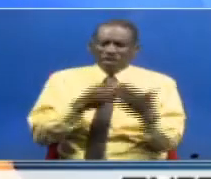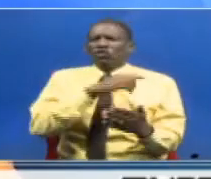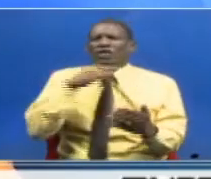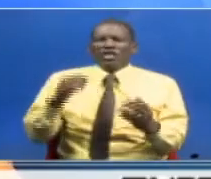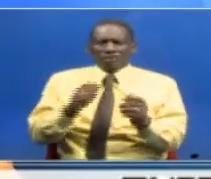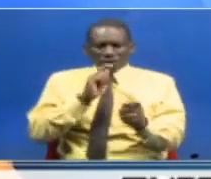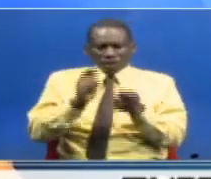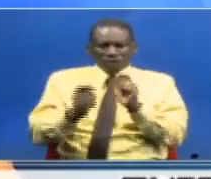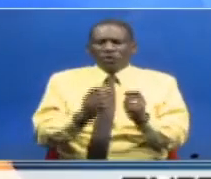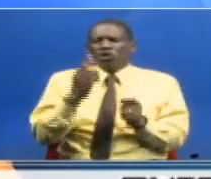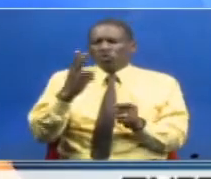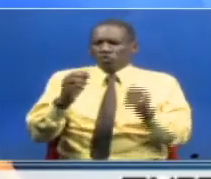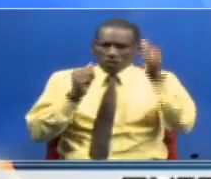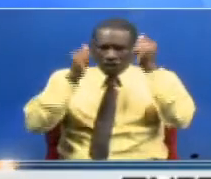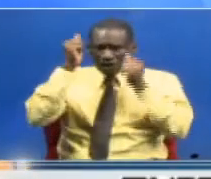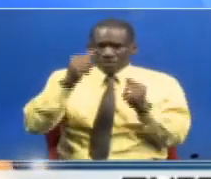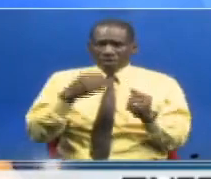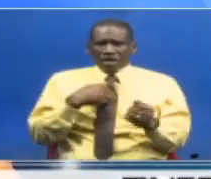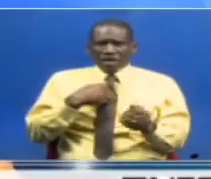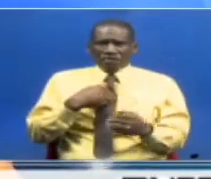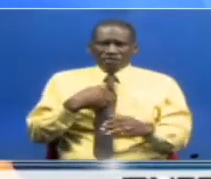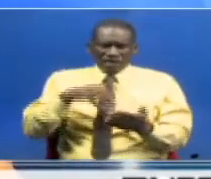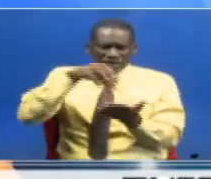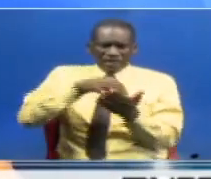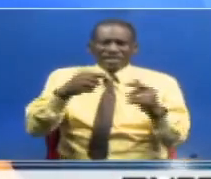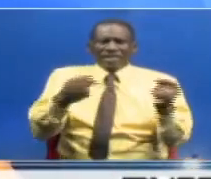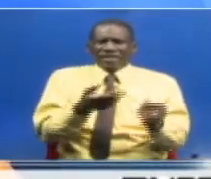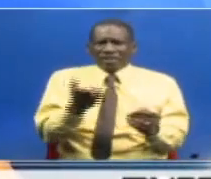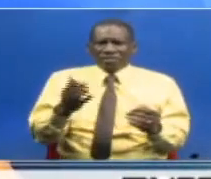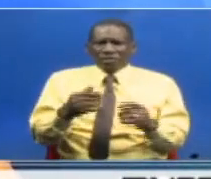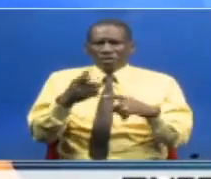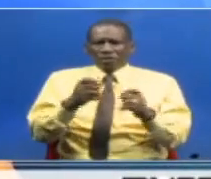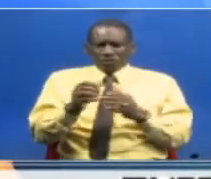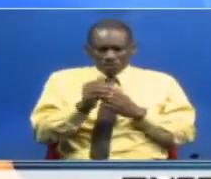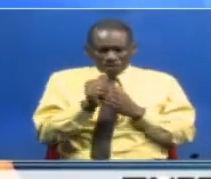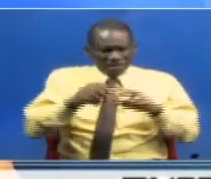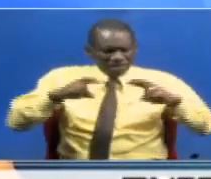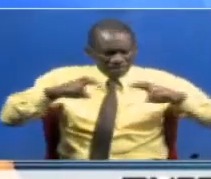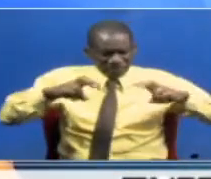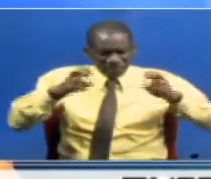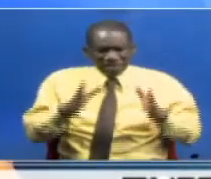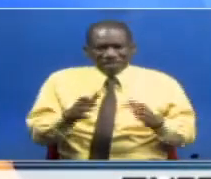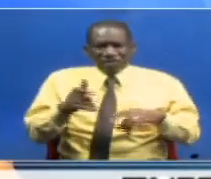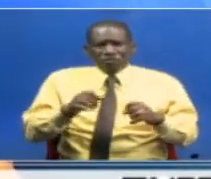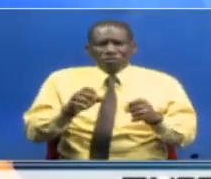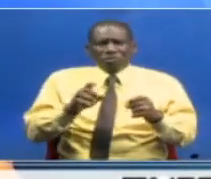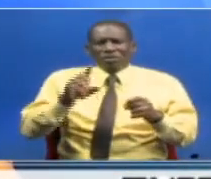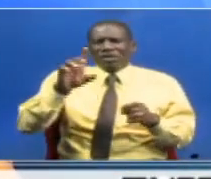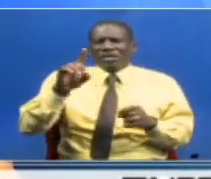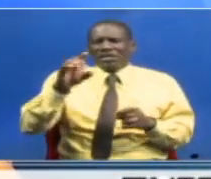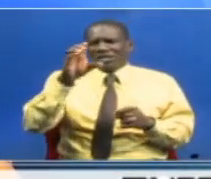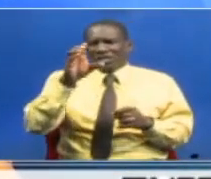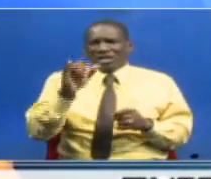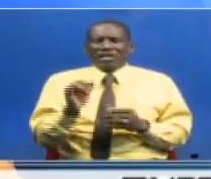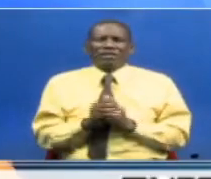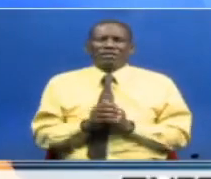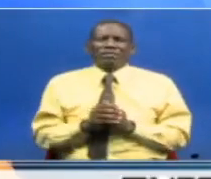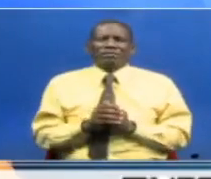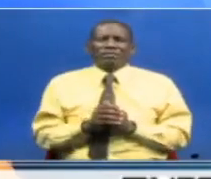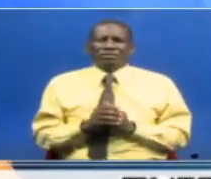two of the soldiers have strong cases against them, according to the lead investigator from the Directorate of Criminal